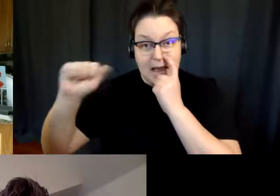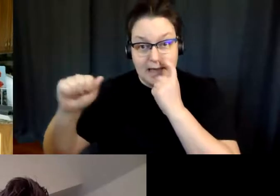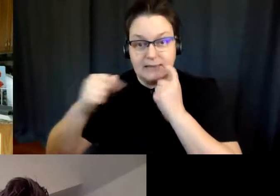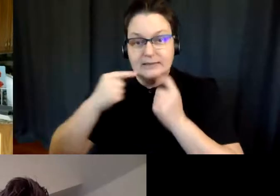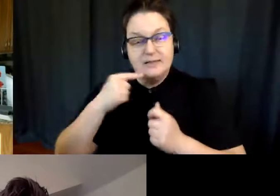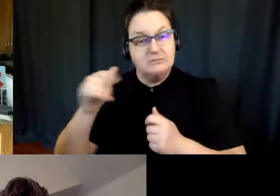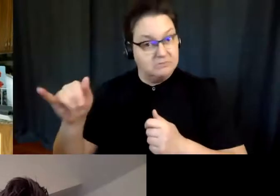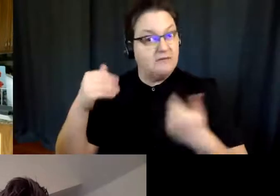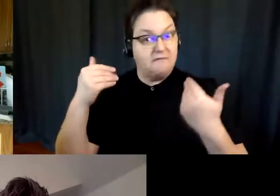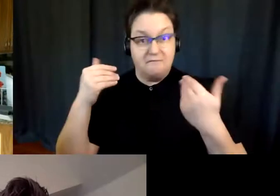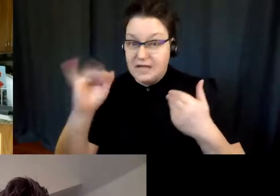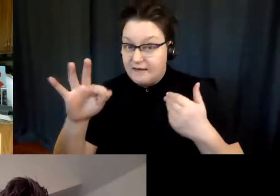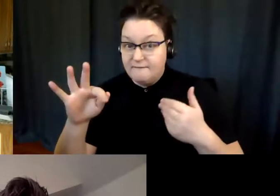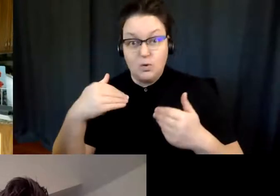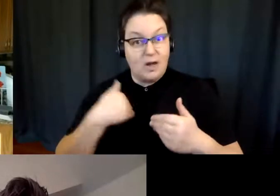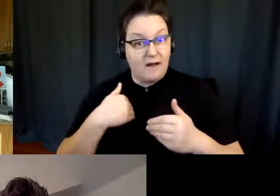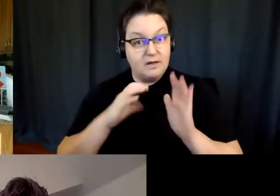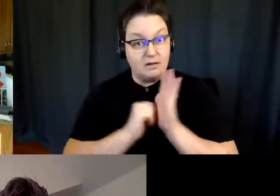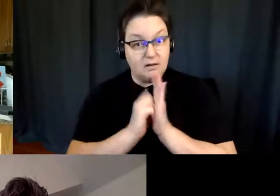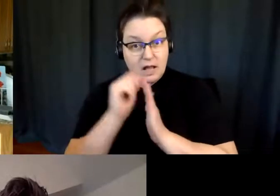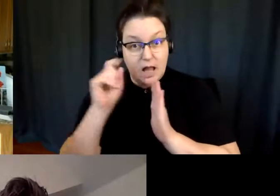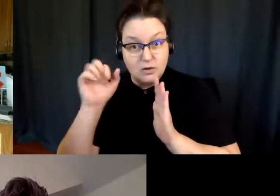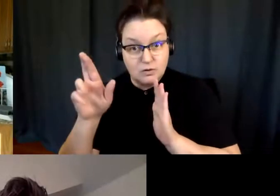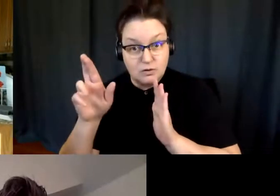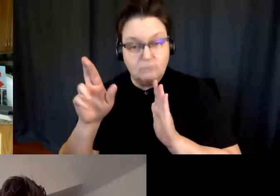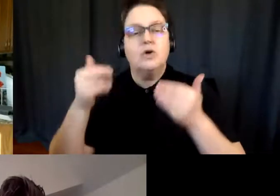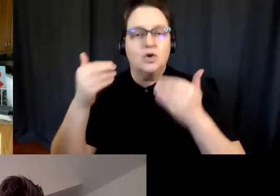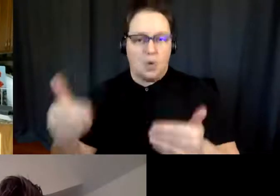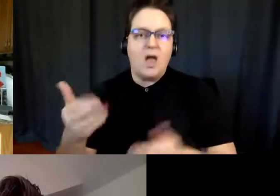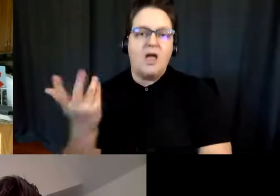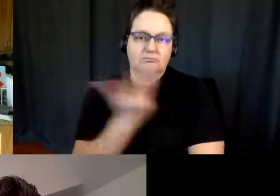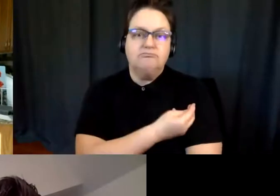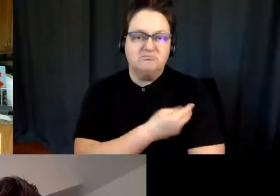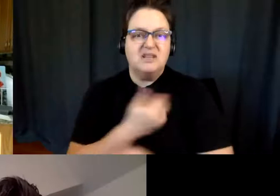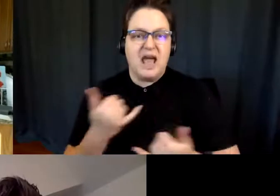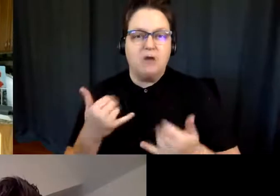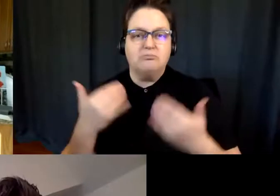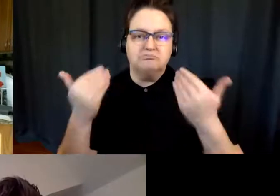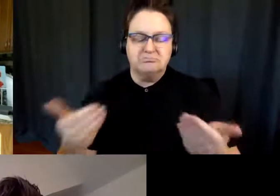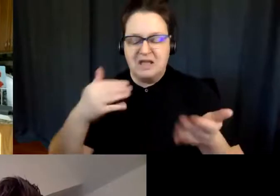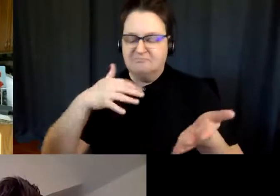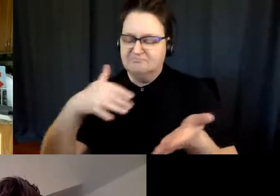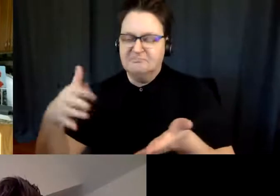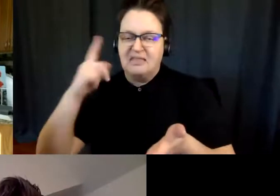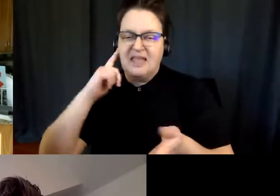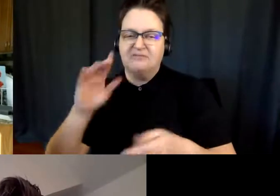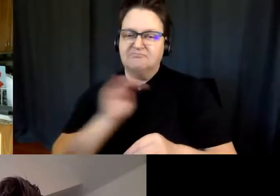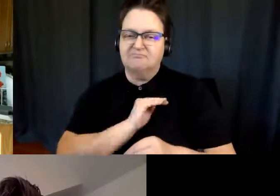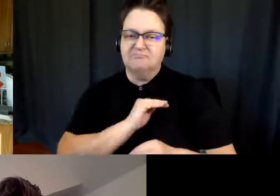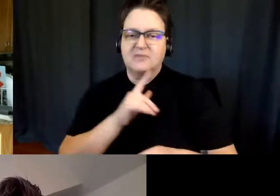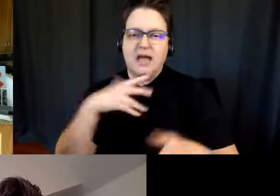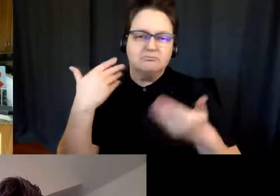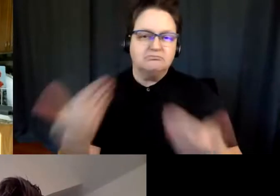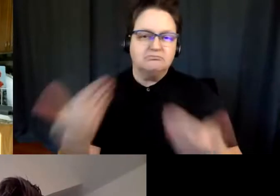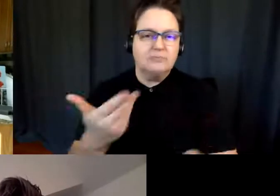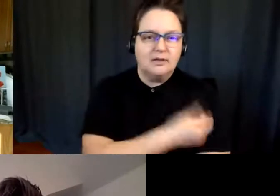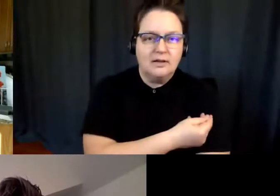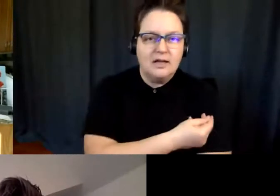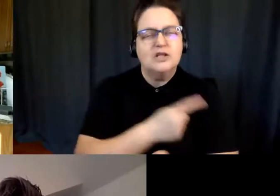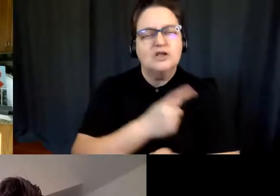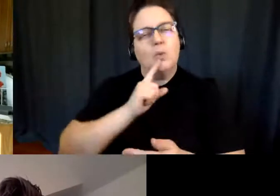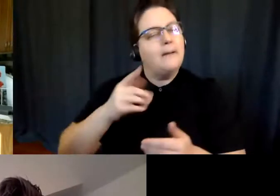again, I think it's always good to just consult with your own doctor and make sure that somebody who knows you and your